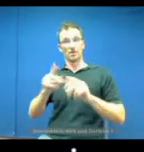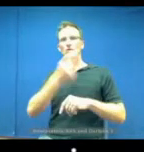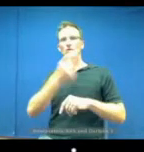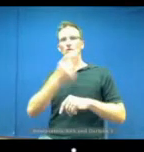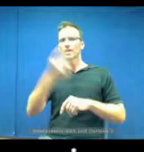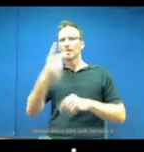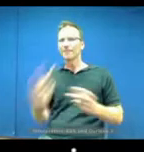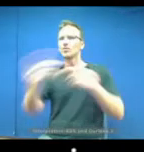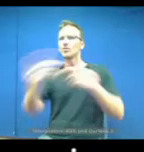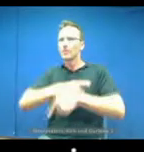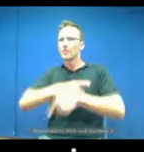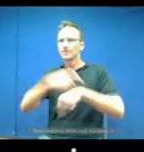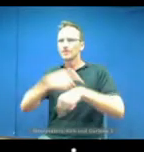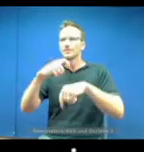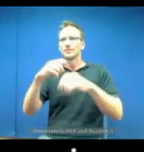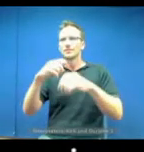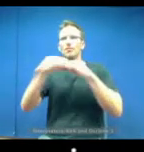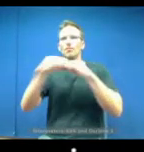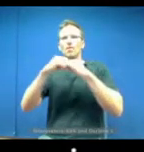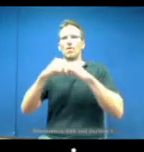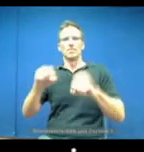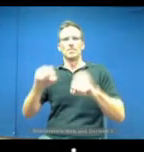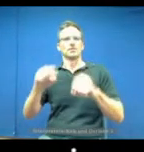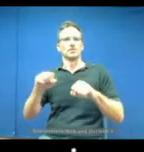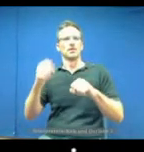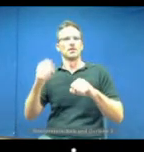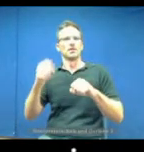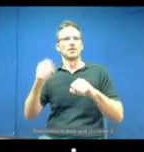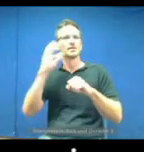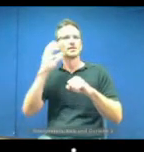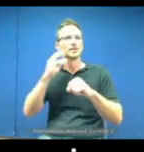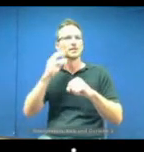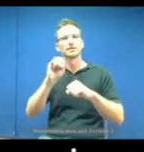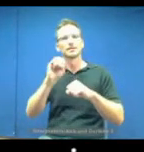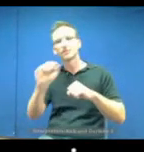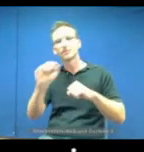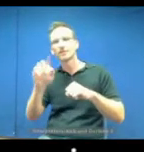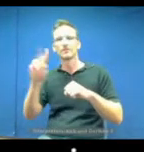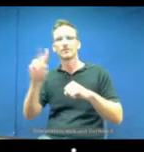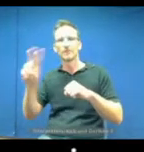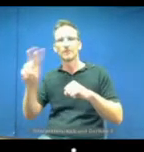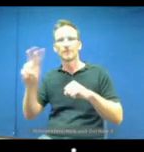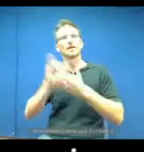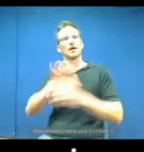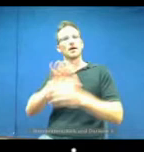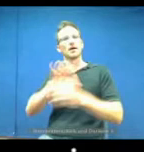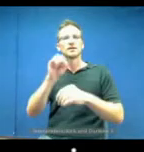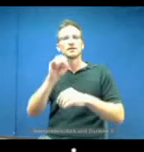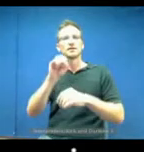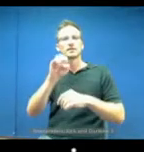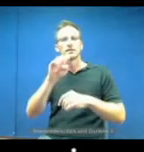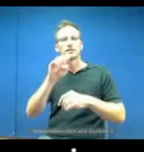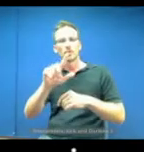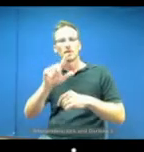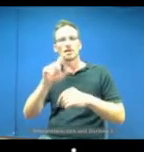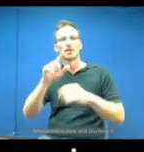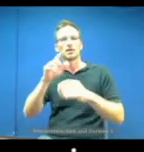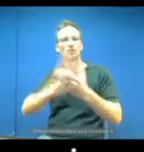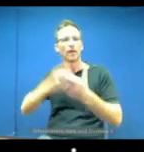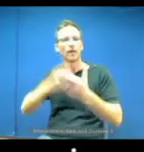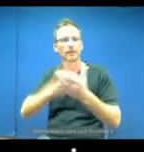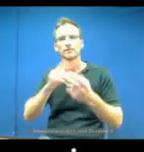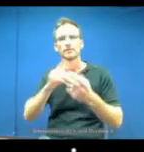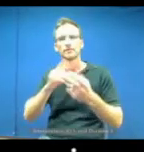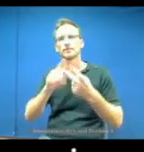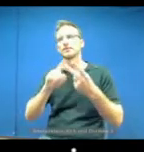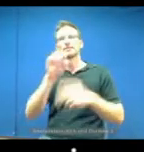violence, and that included sexual harassment, sexual assault, and psychological and